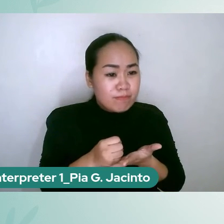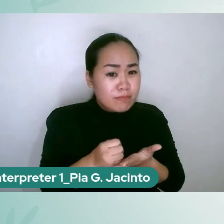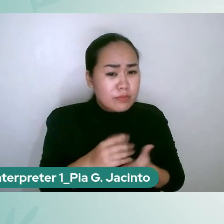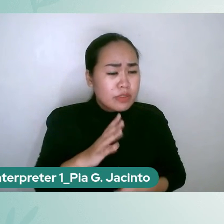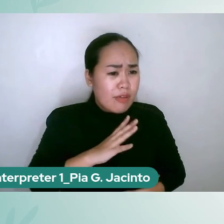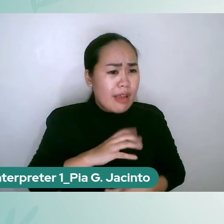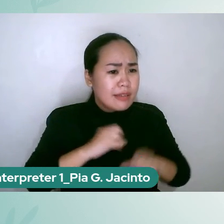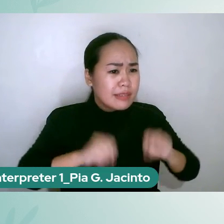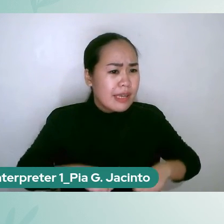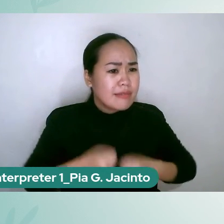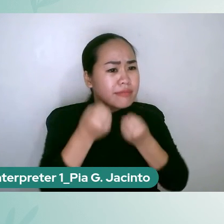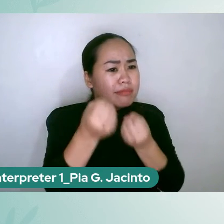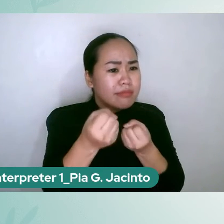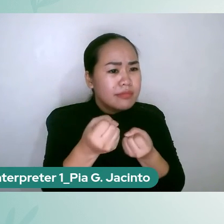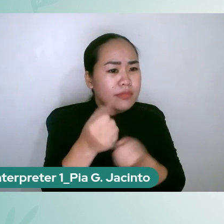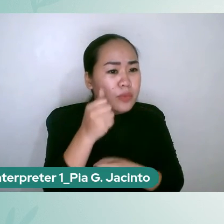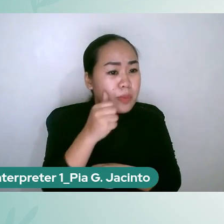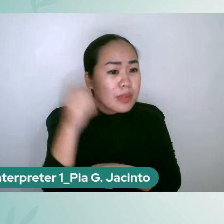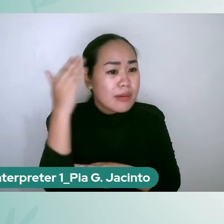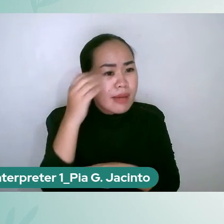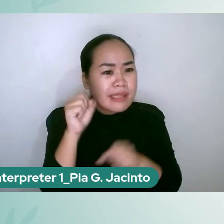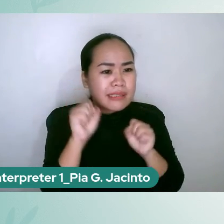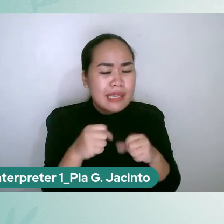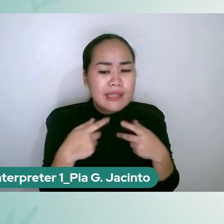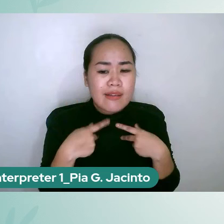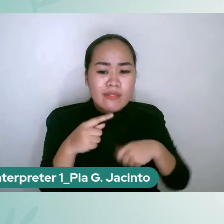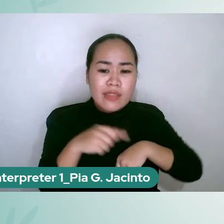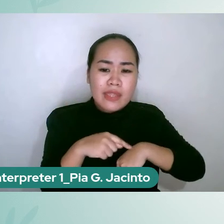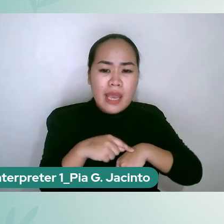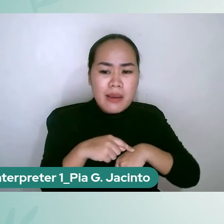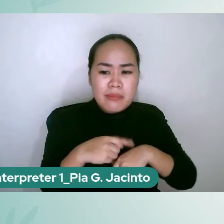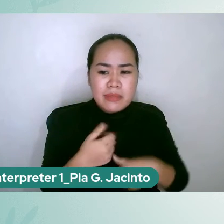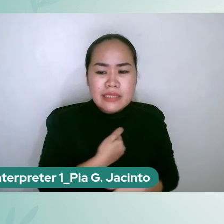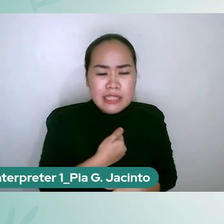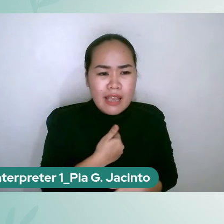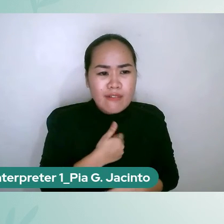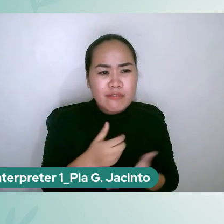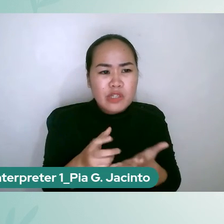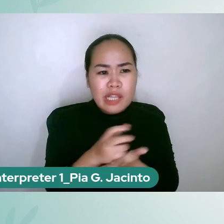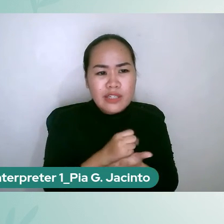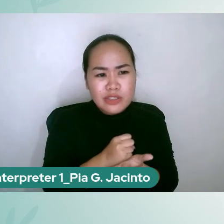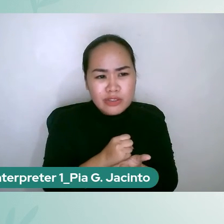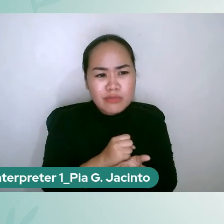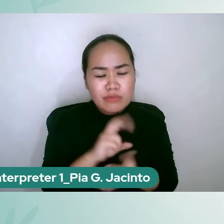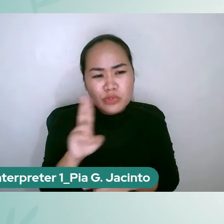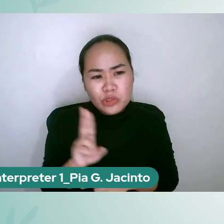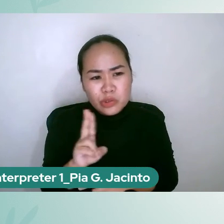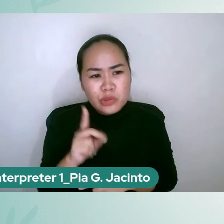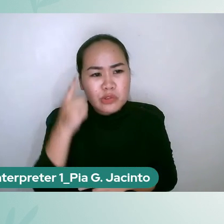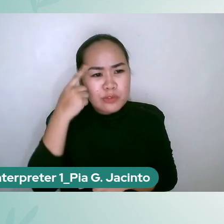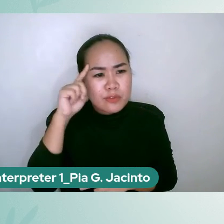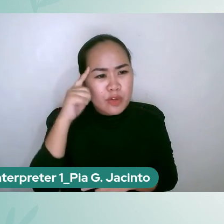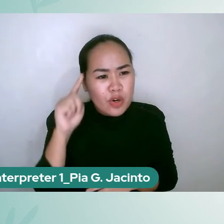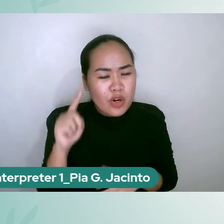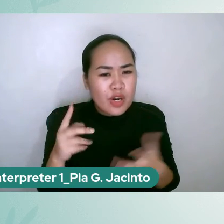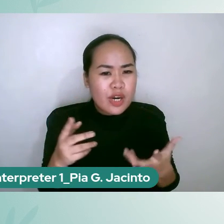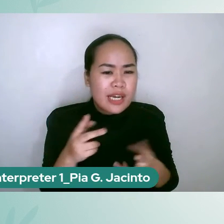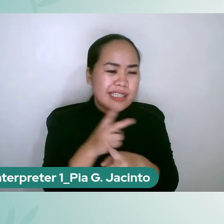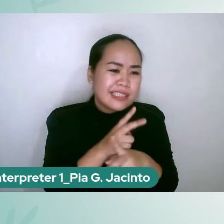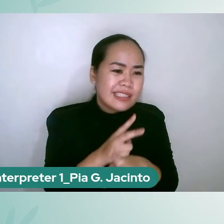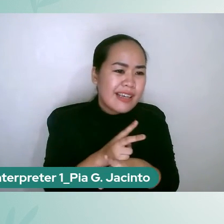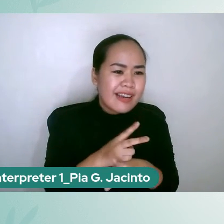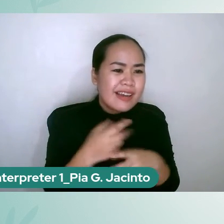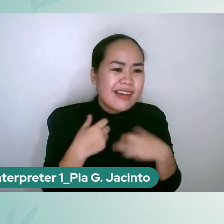provided options, whether at the time of self-collection, there will be an option also for healthcare practitioner assisted